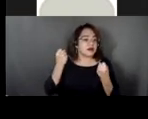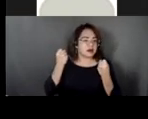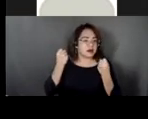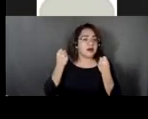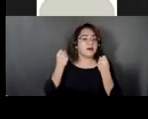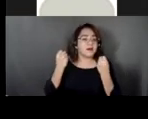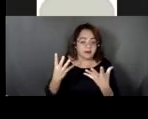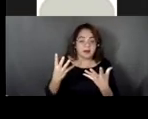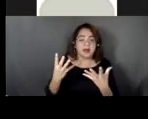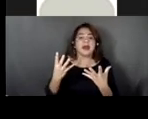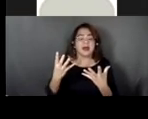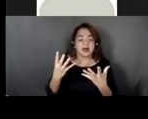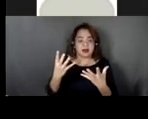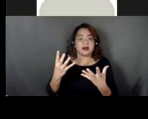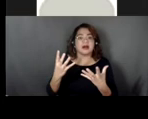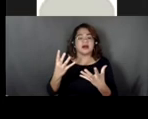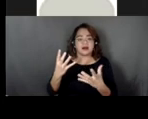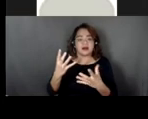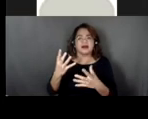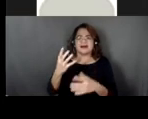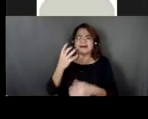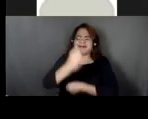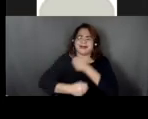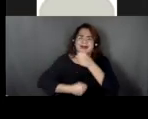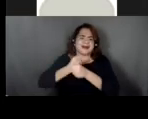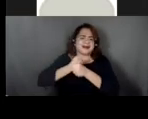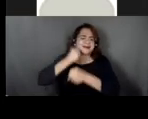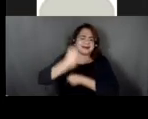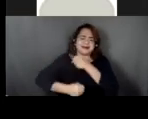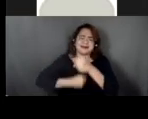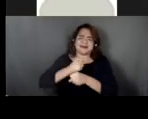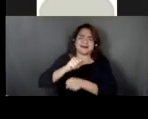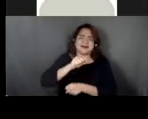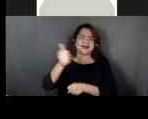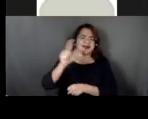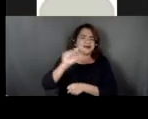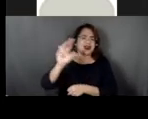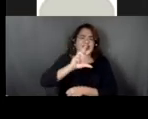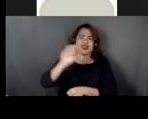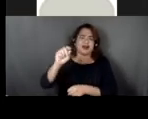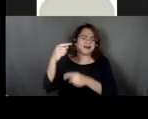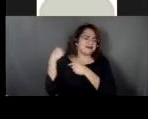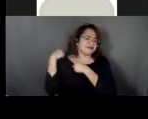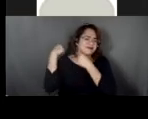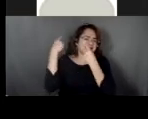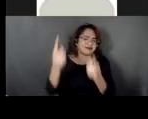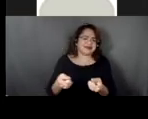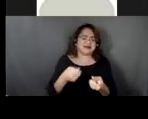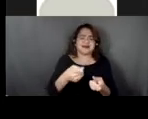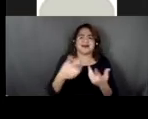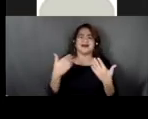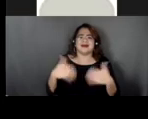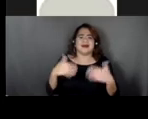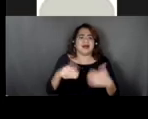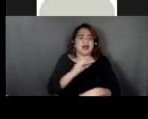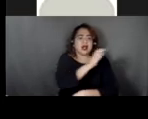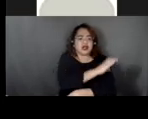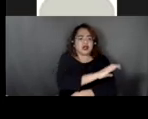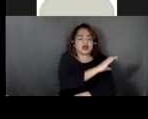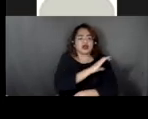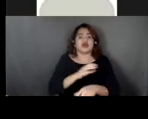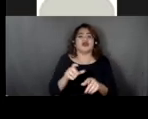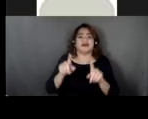and treatment, as well as cutting-edge research with a large number of clinical trials always going on.